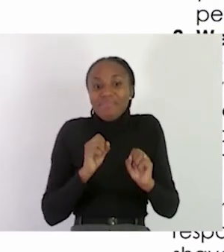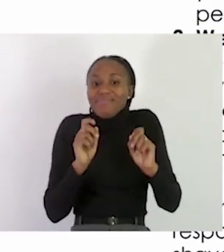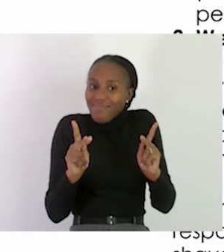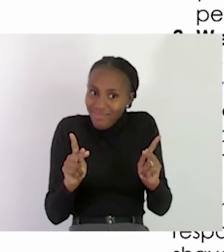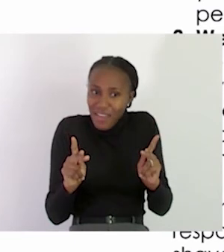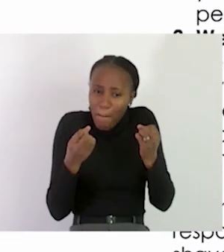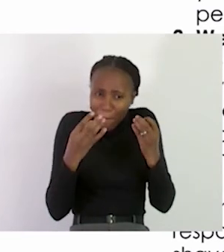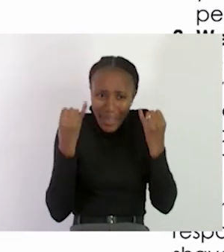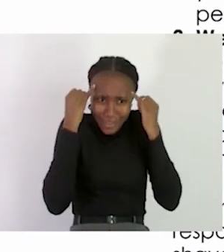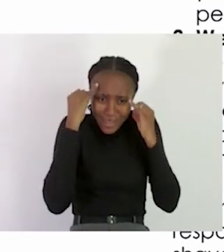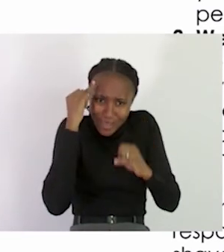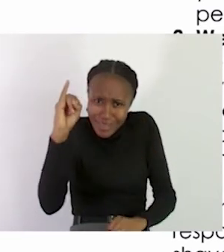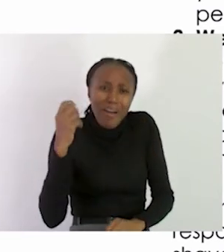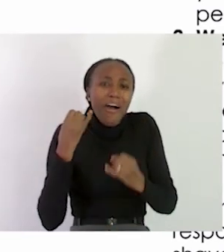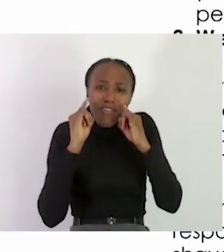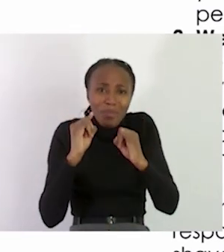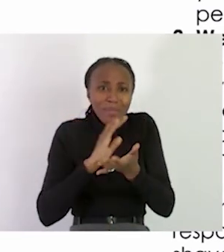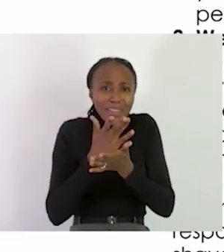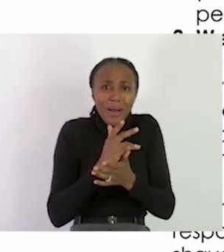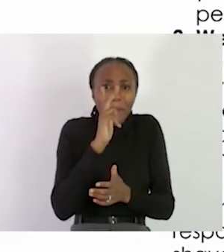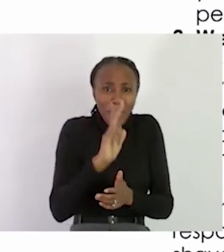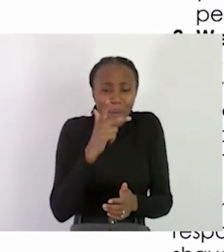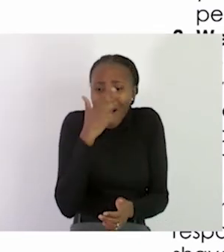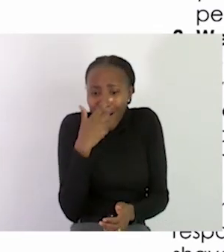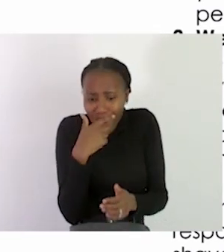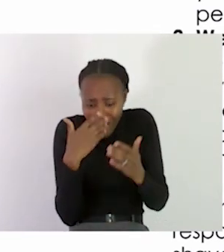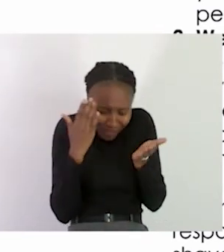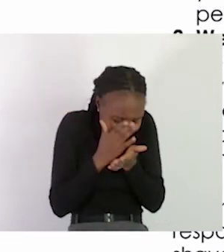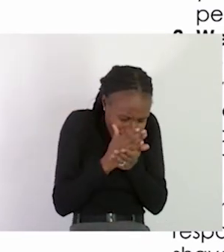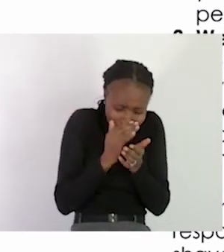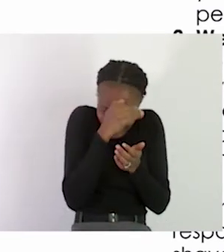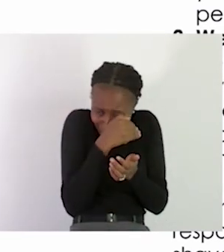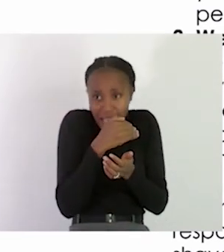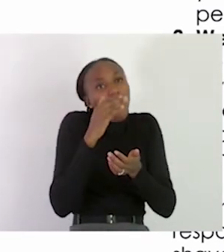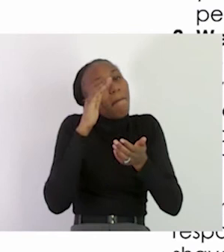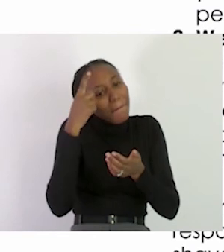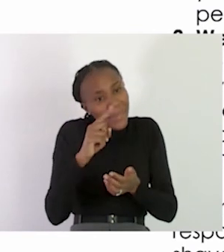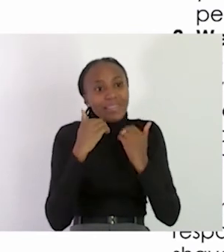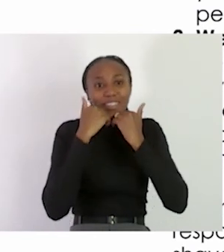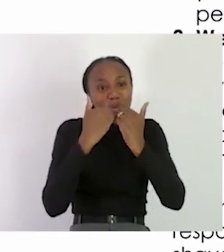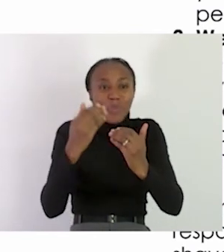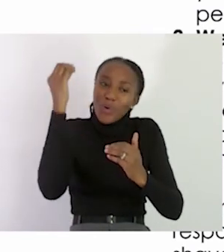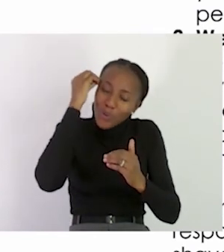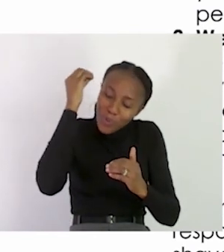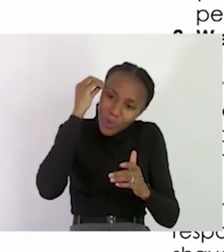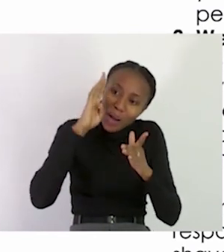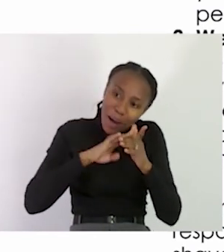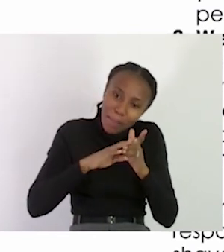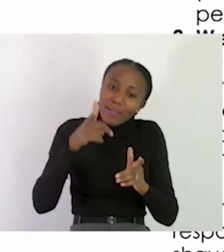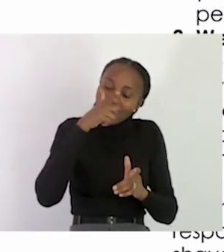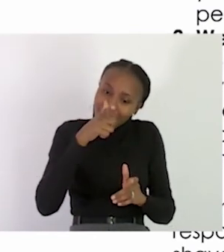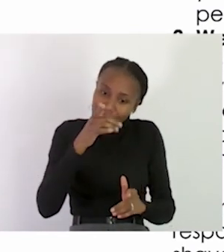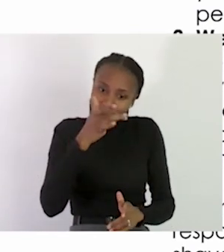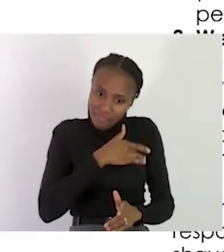Too much information that some people are receiving. It is very important that you receive sexual information so that you are able